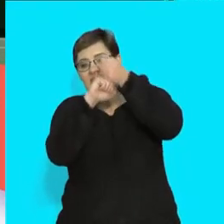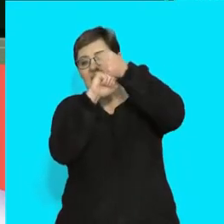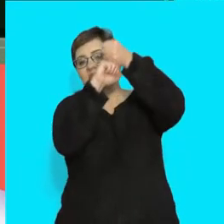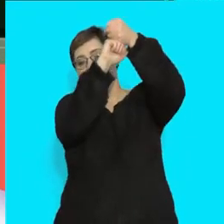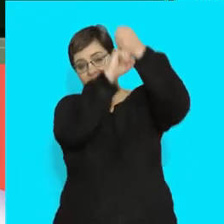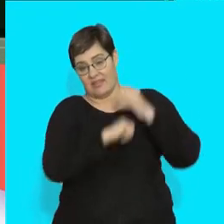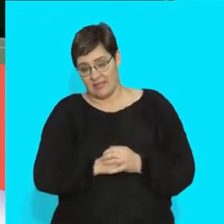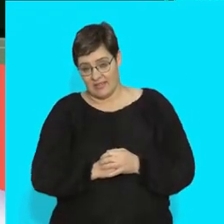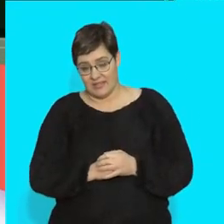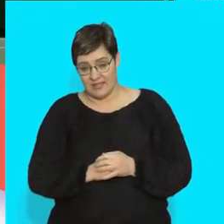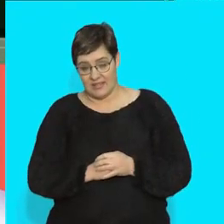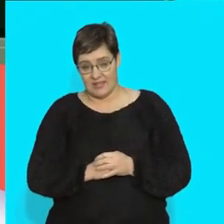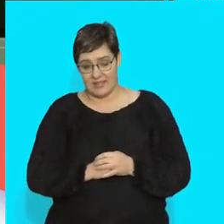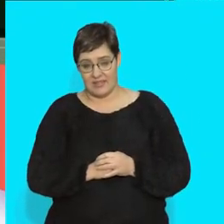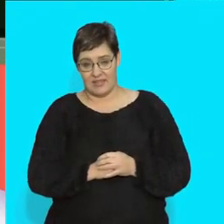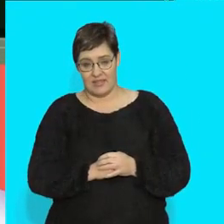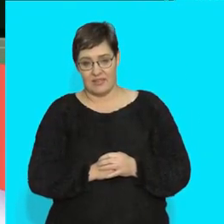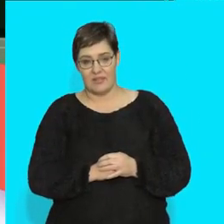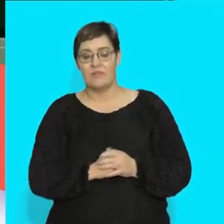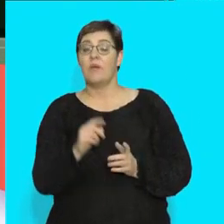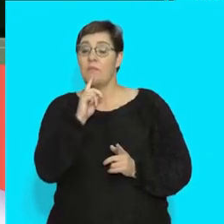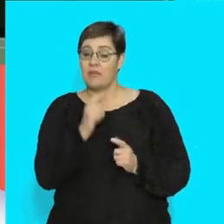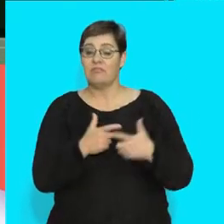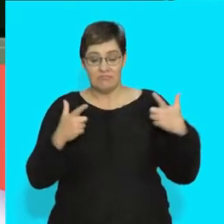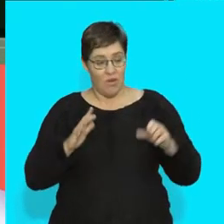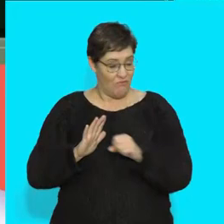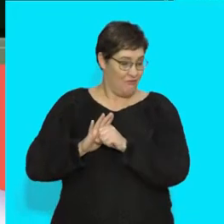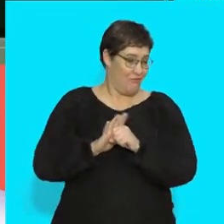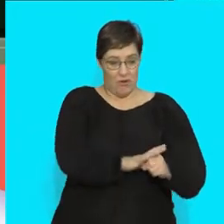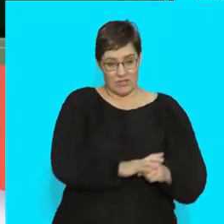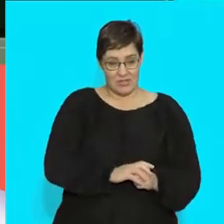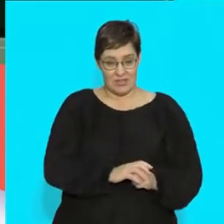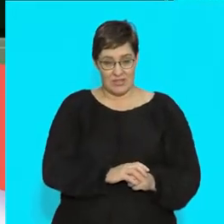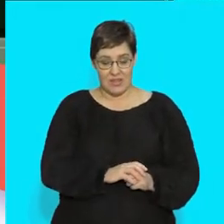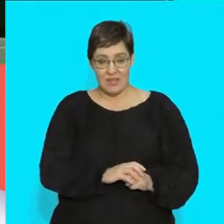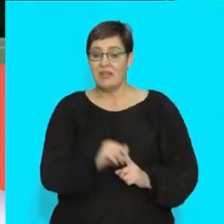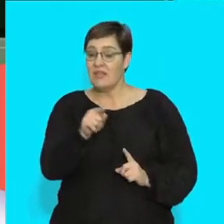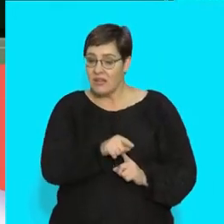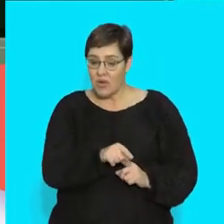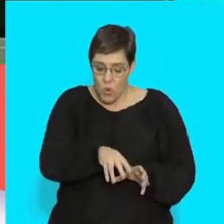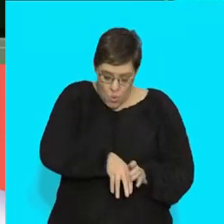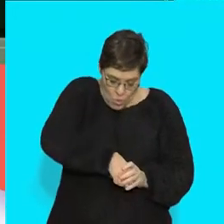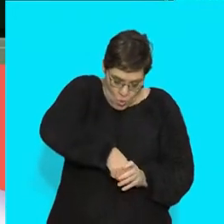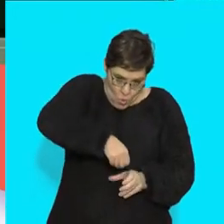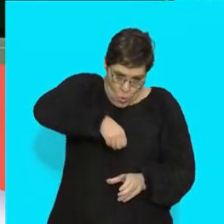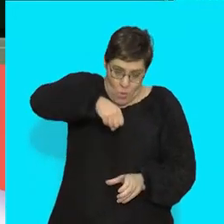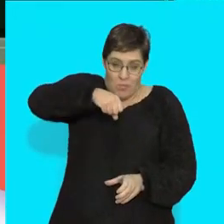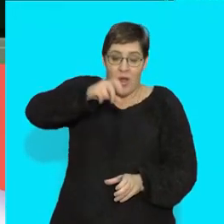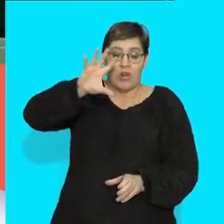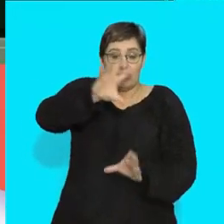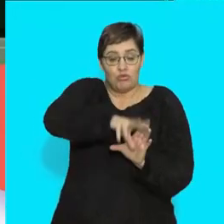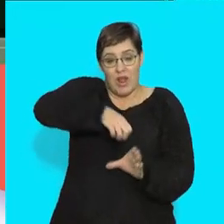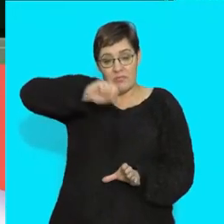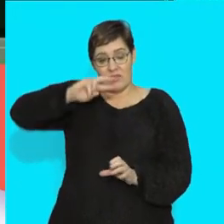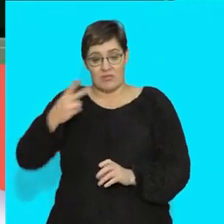and they move up, all right? That's a huge force. You actually have no idea. That suction force of transpirational